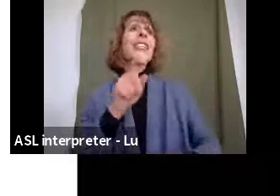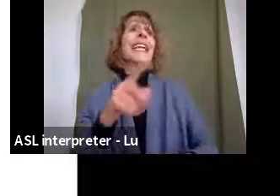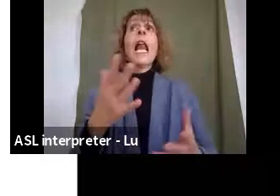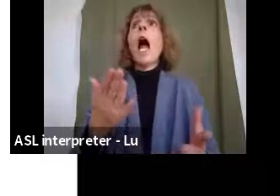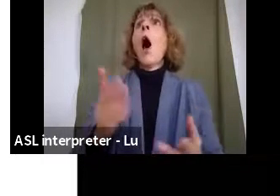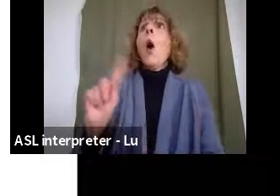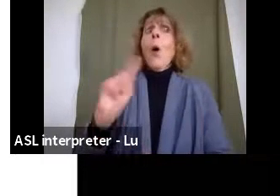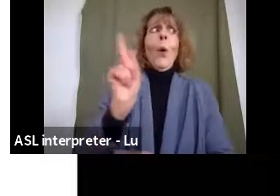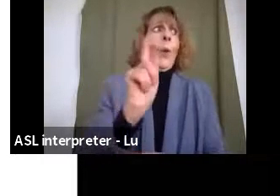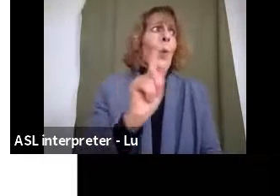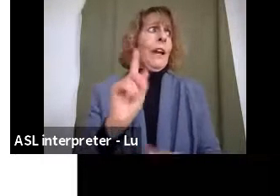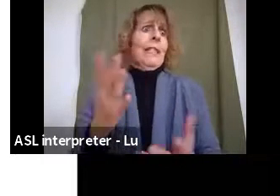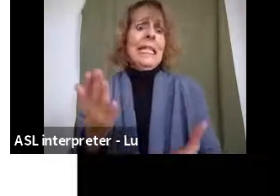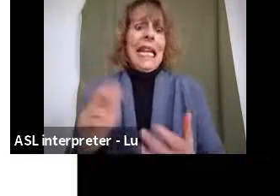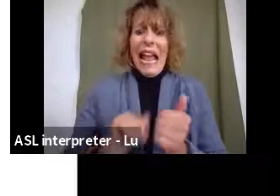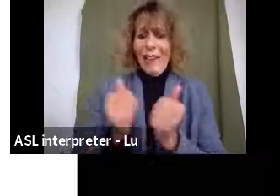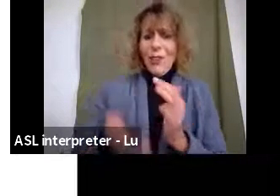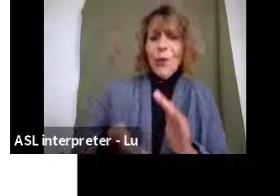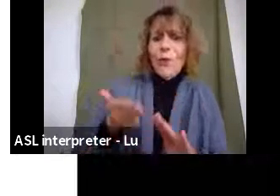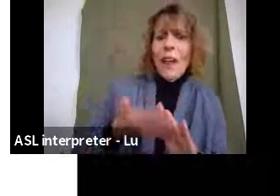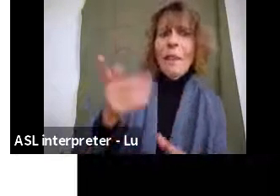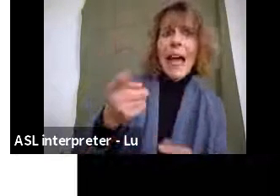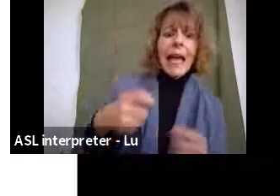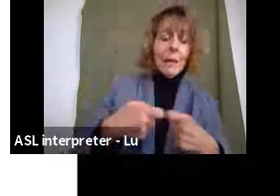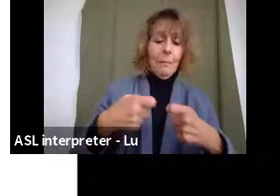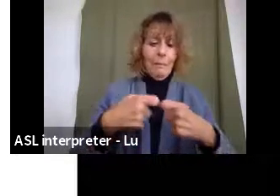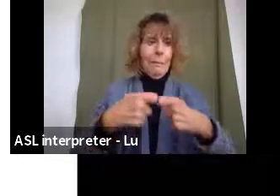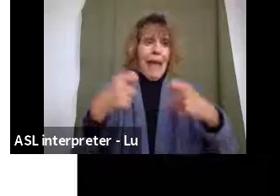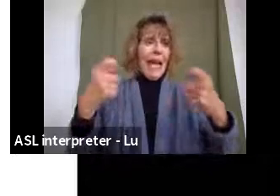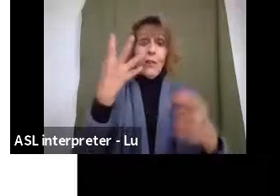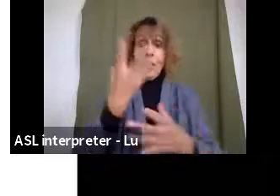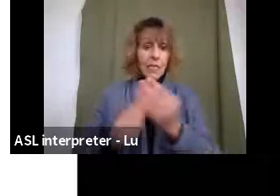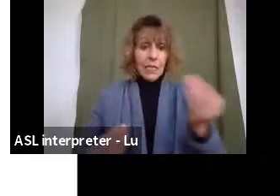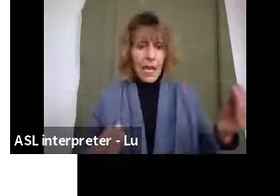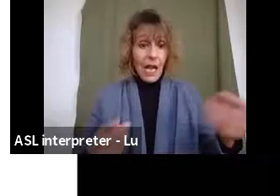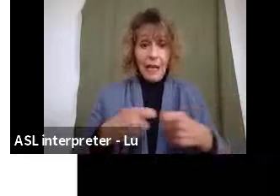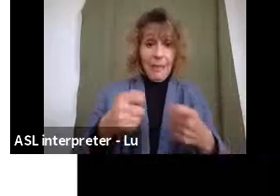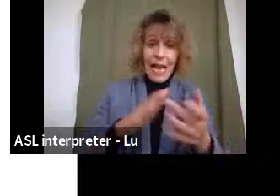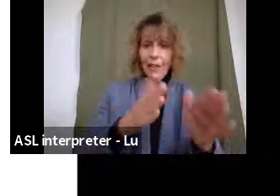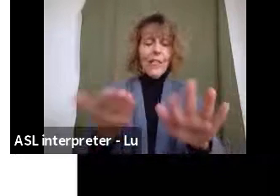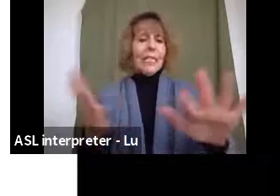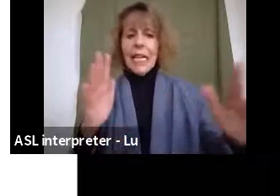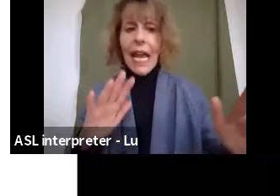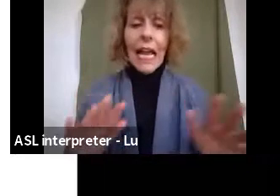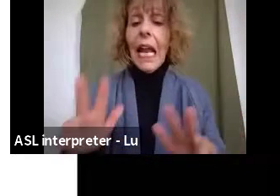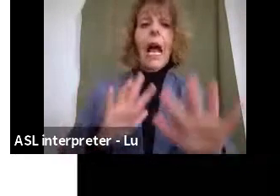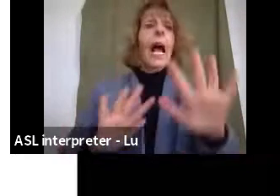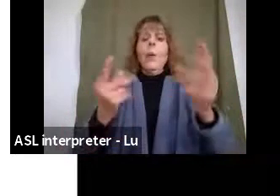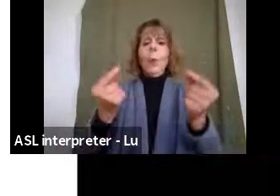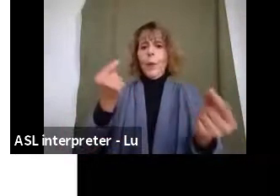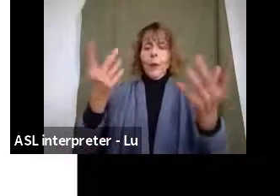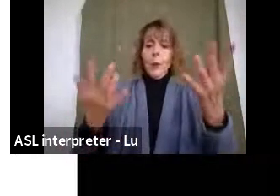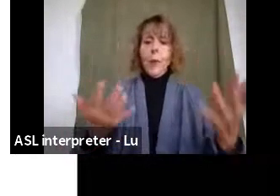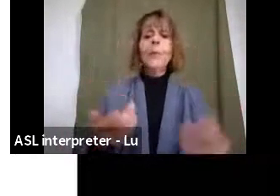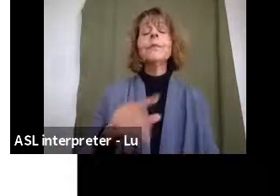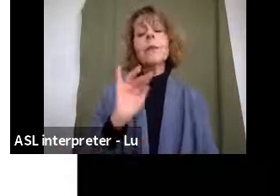we've got batteries that are operating. Does anybody have spare batteries? I mean, I've seen this so many times. So that's really why the Department